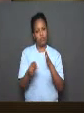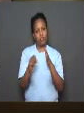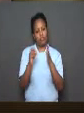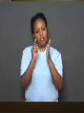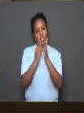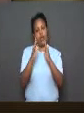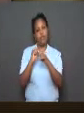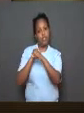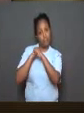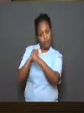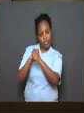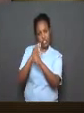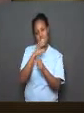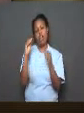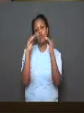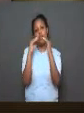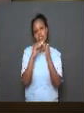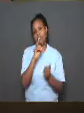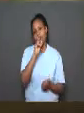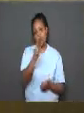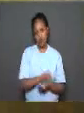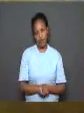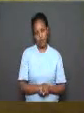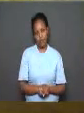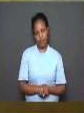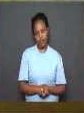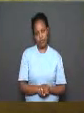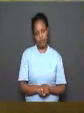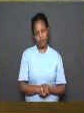in legal protection and equality.